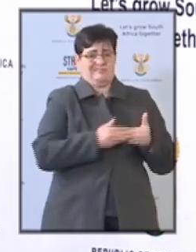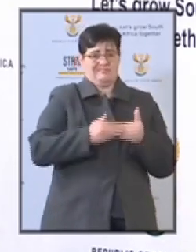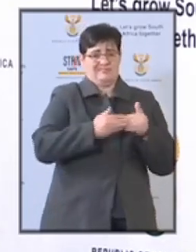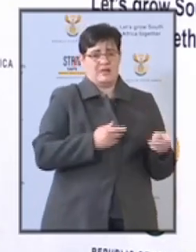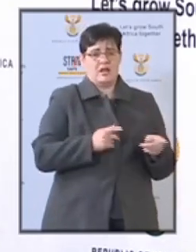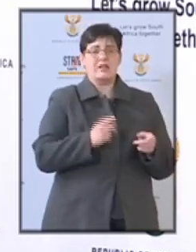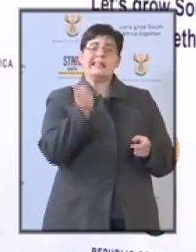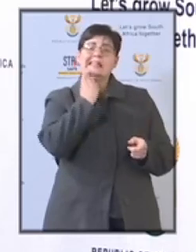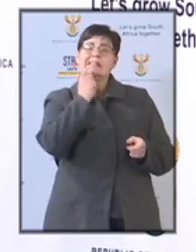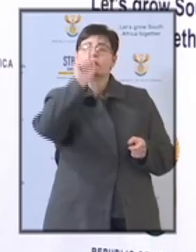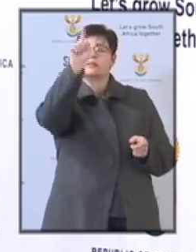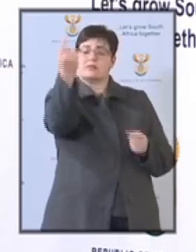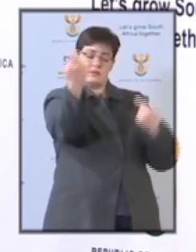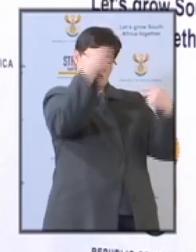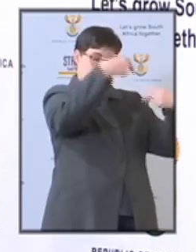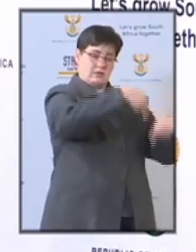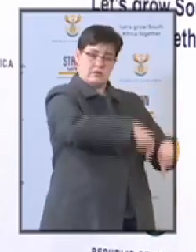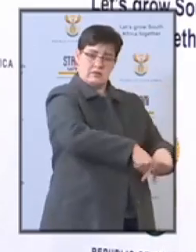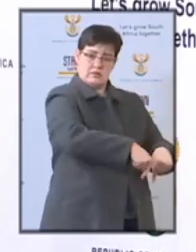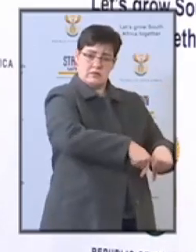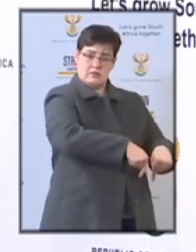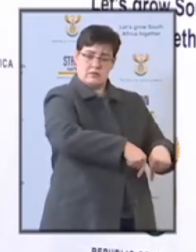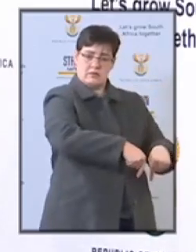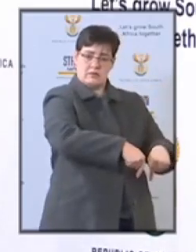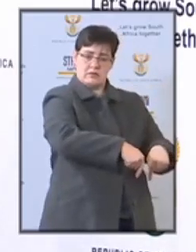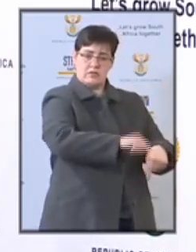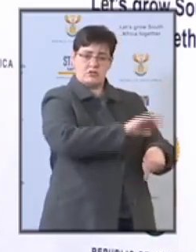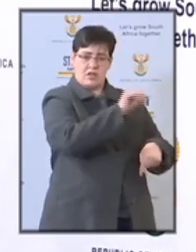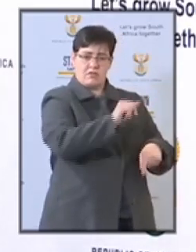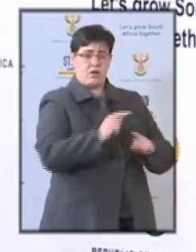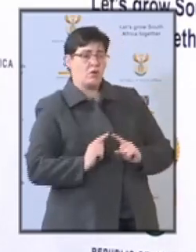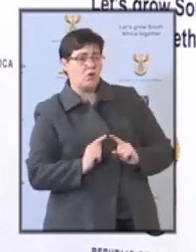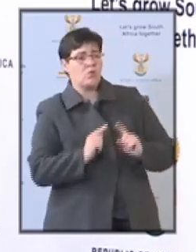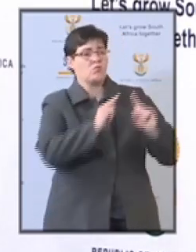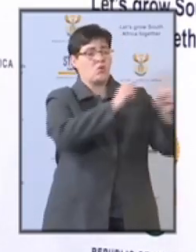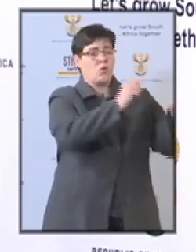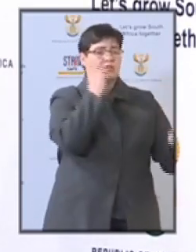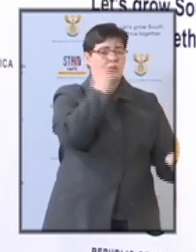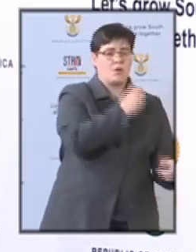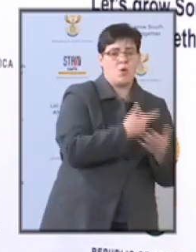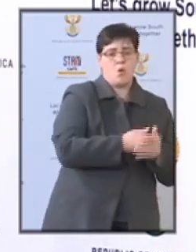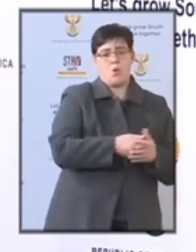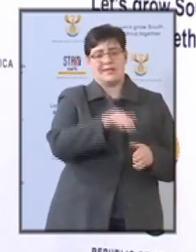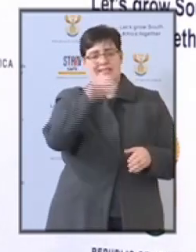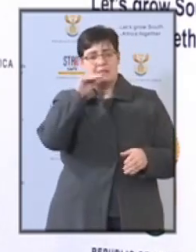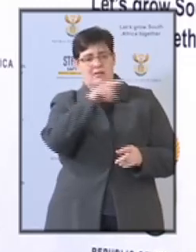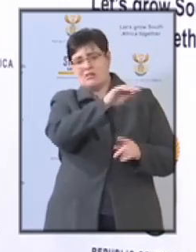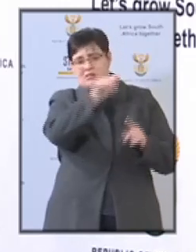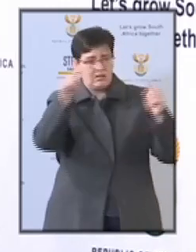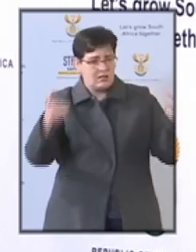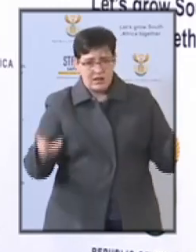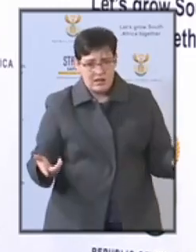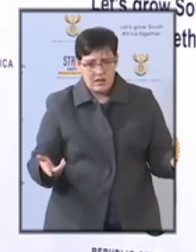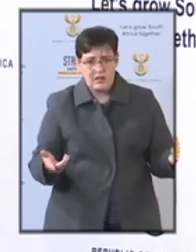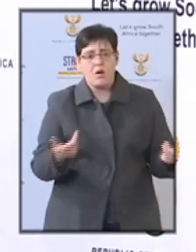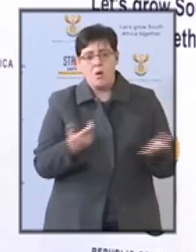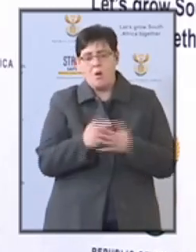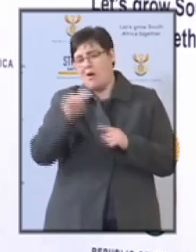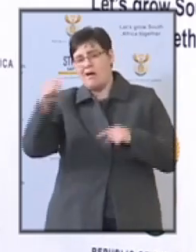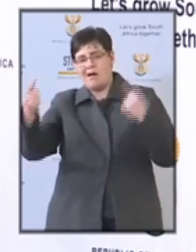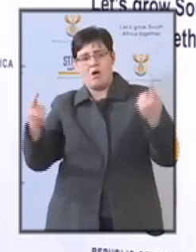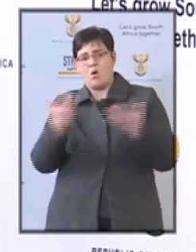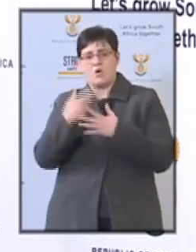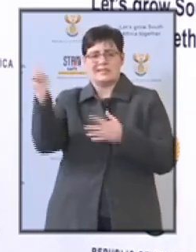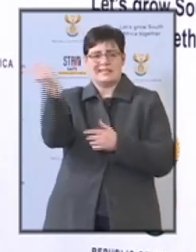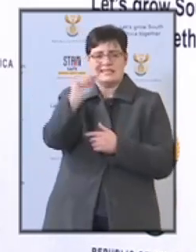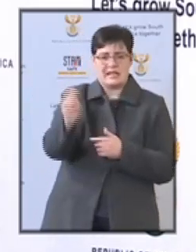to South Africa, move to Zimbabwe or Zambia, move to another, maybe